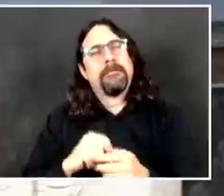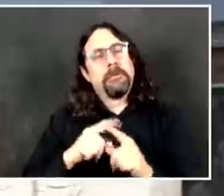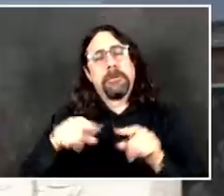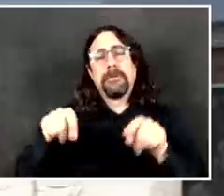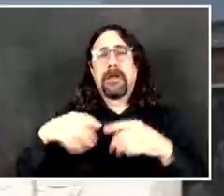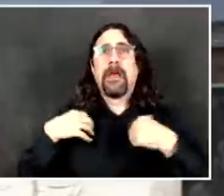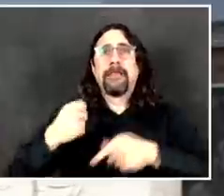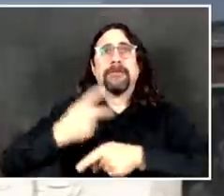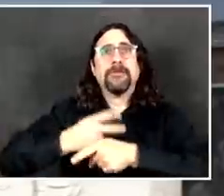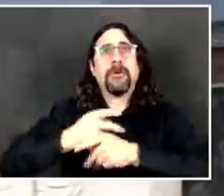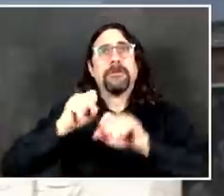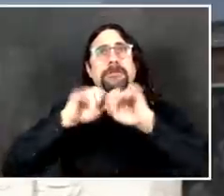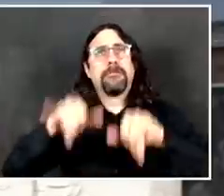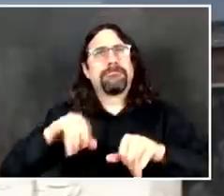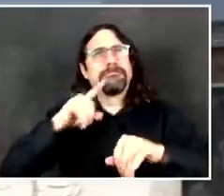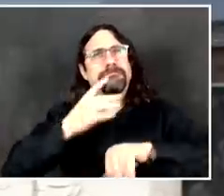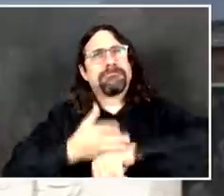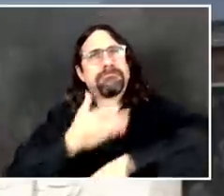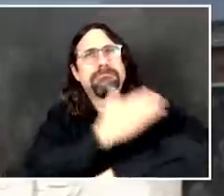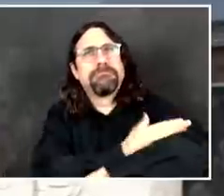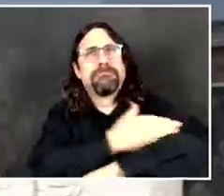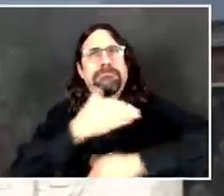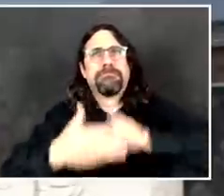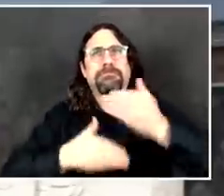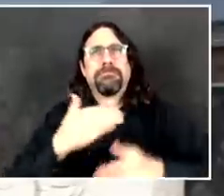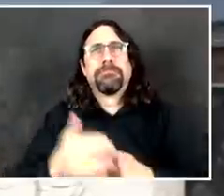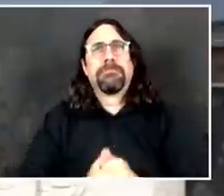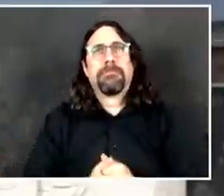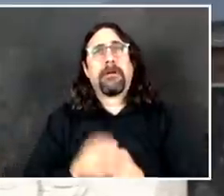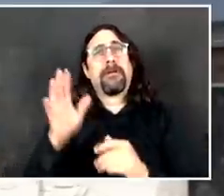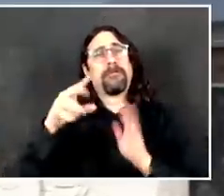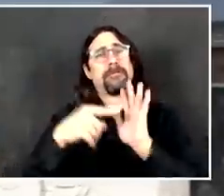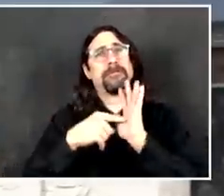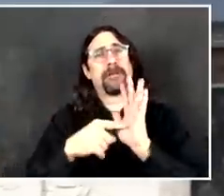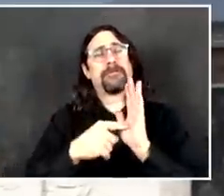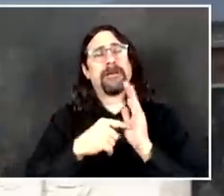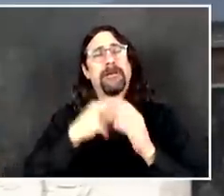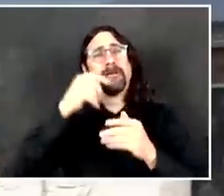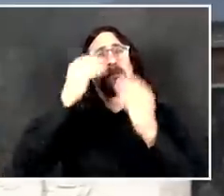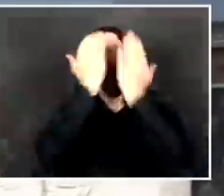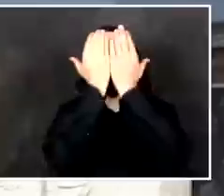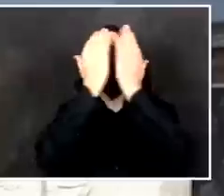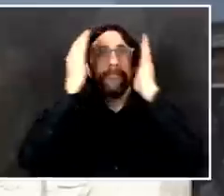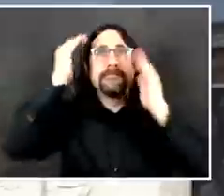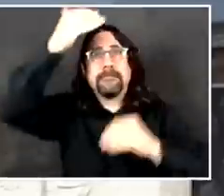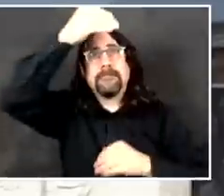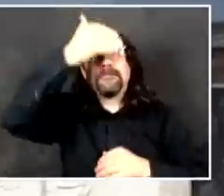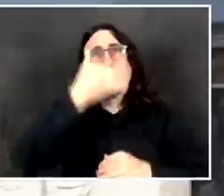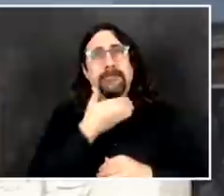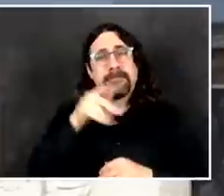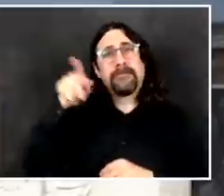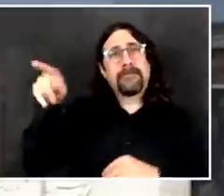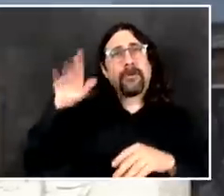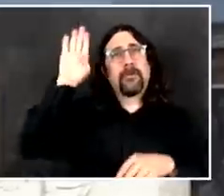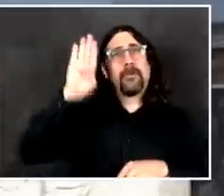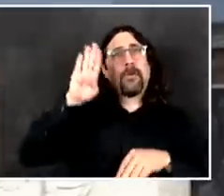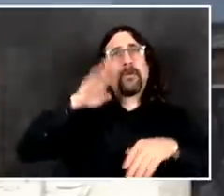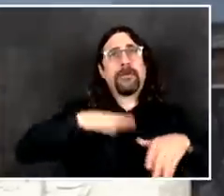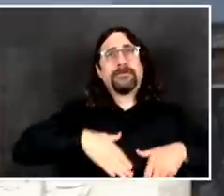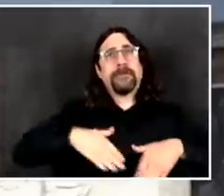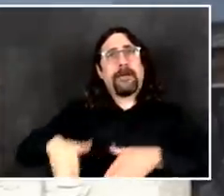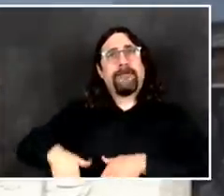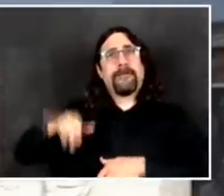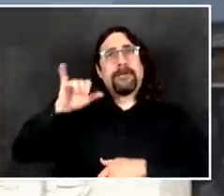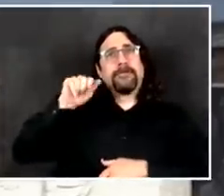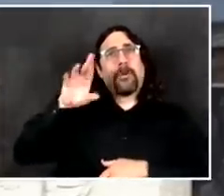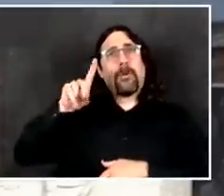in the Brooklyn Navy Yard. I showed you the surgical gowns also being made in the Brooklyn Navy Yard. But now more and more parts of the city are coming into the game to help out. More and